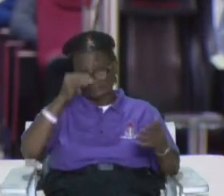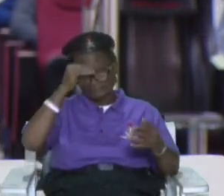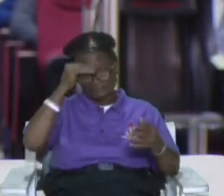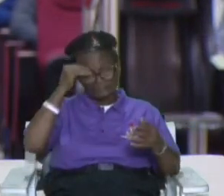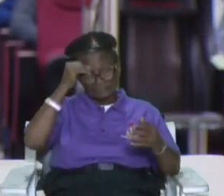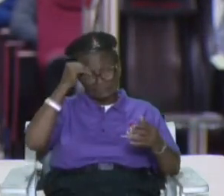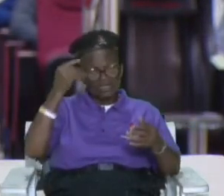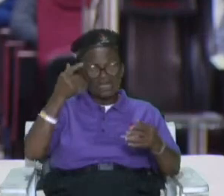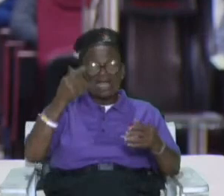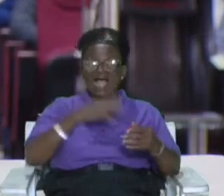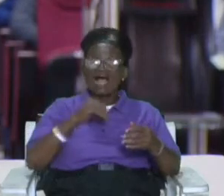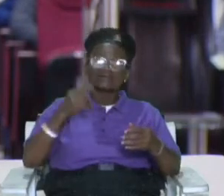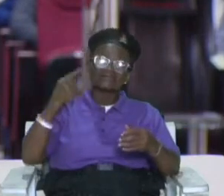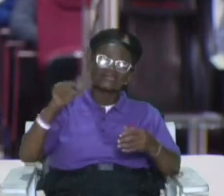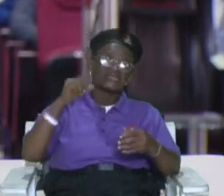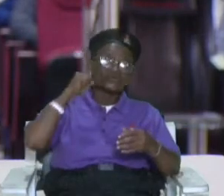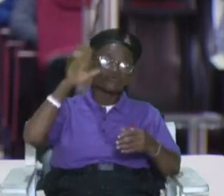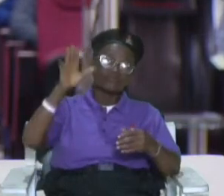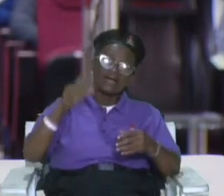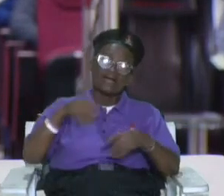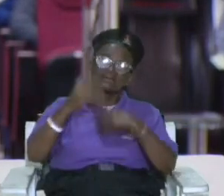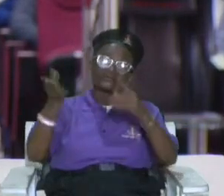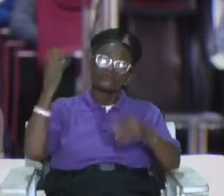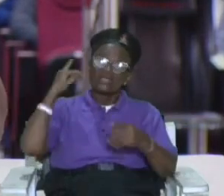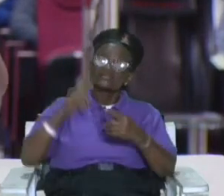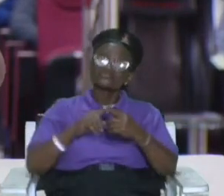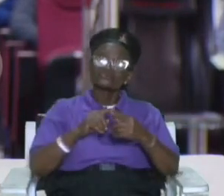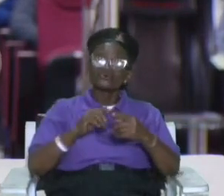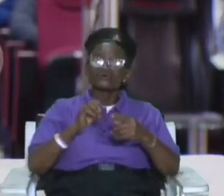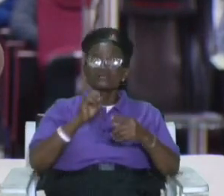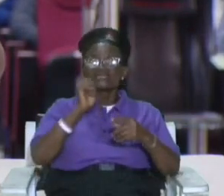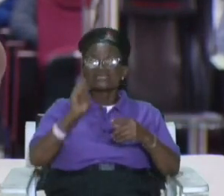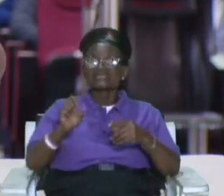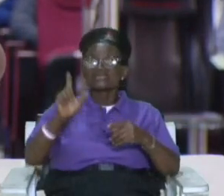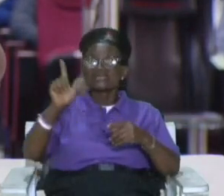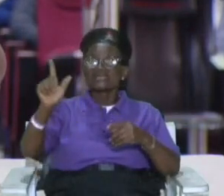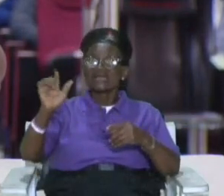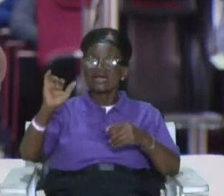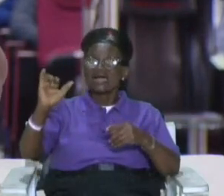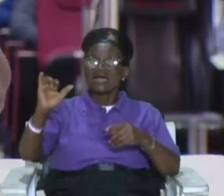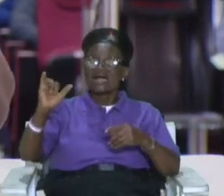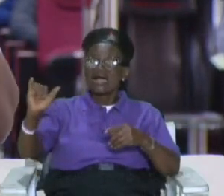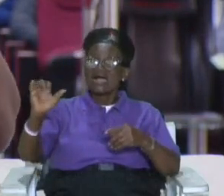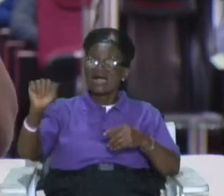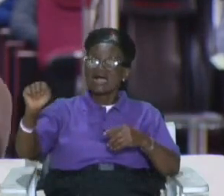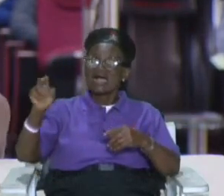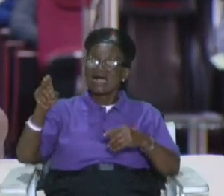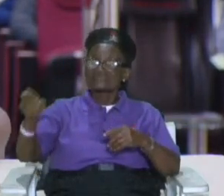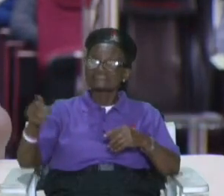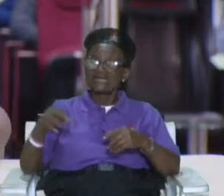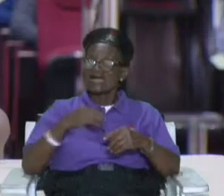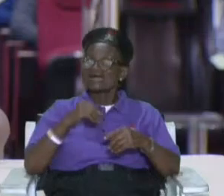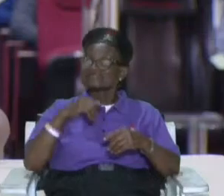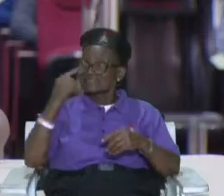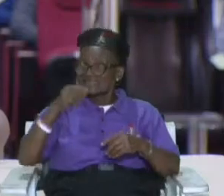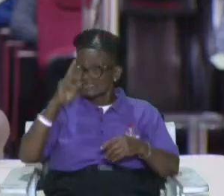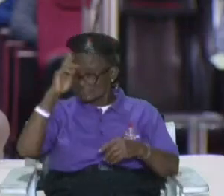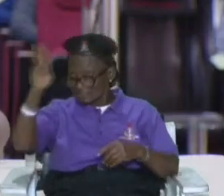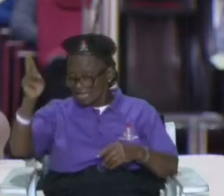And the woman went to Elisha and said, sir, I told you